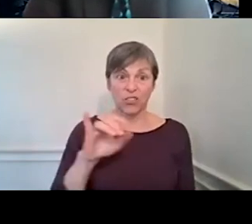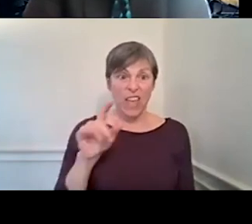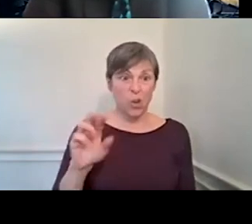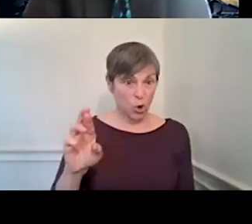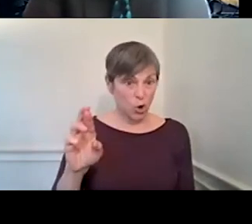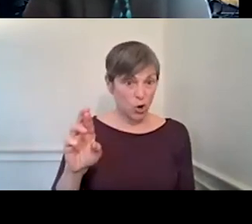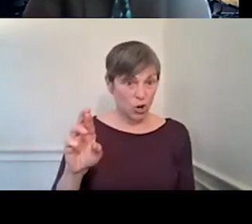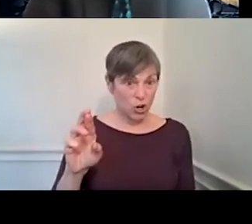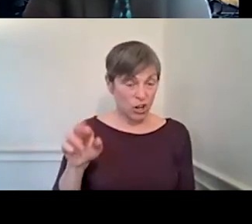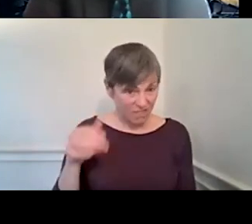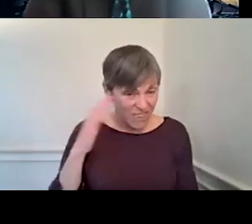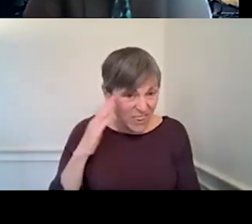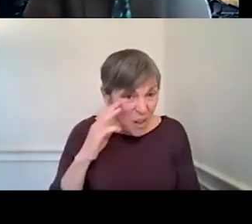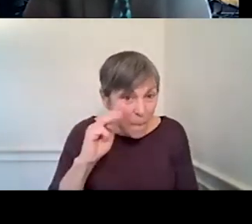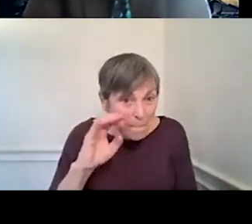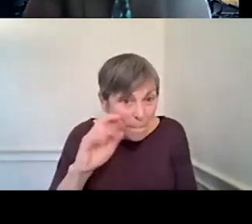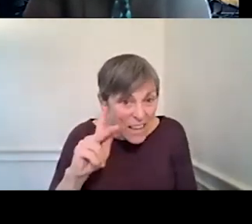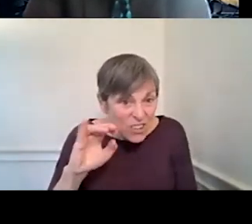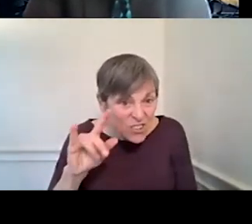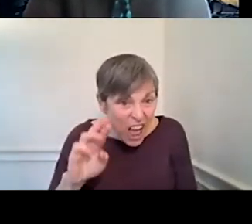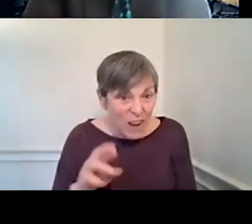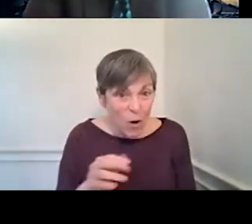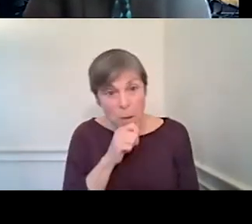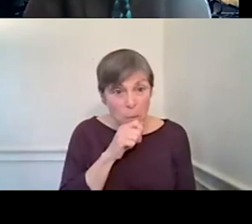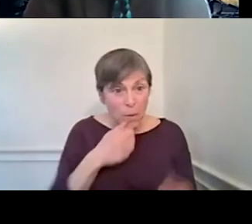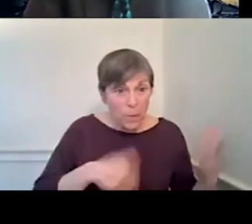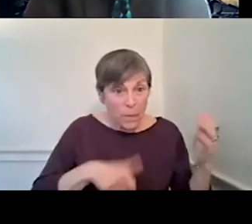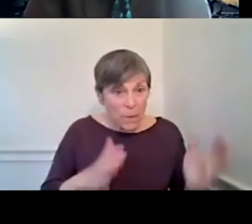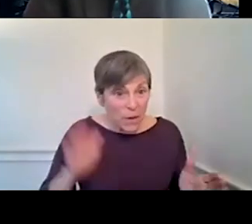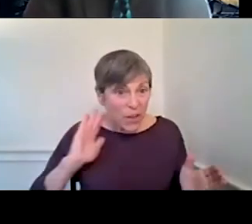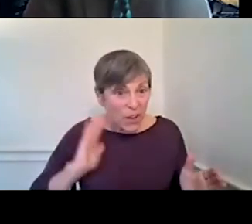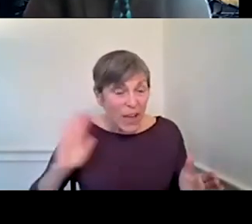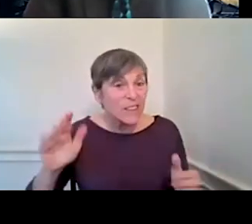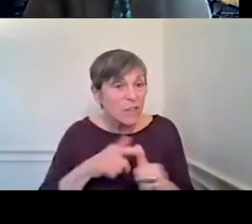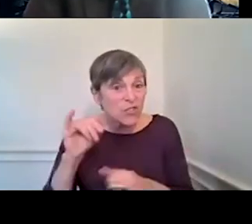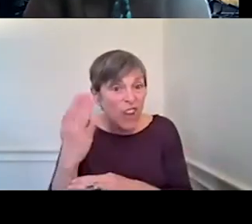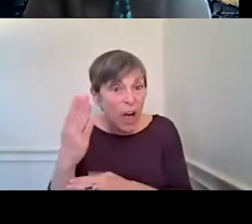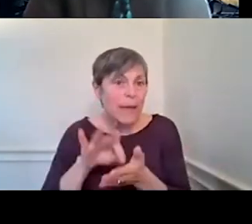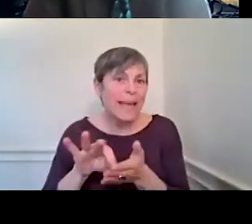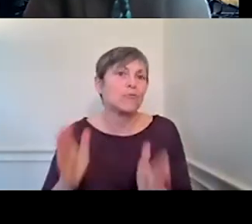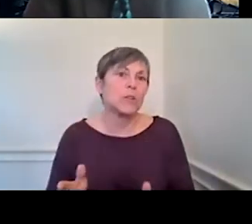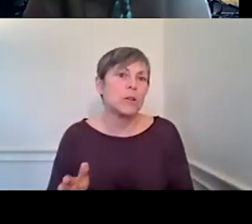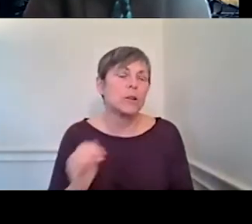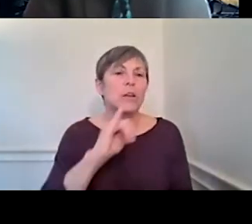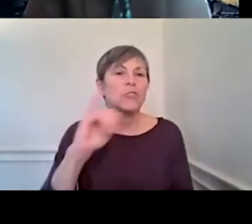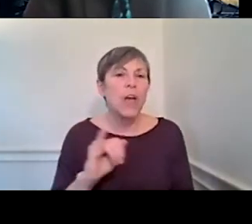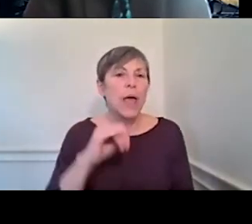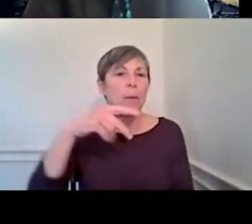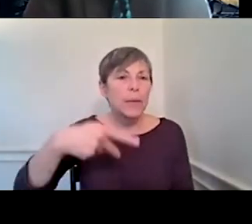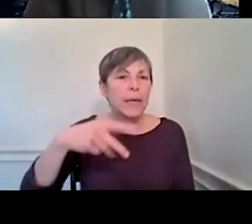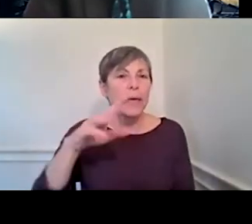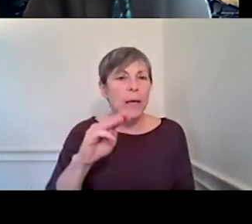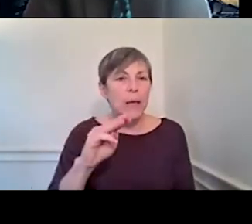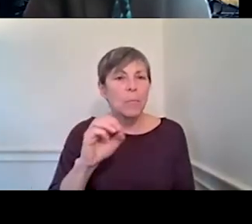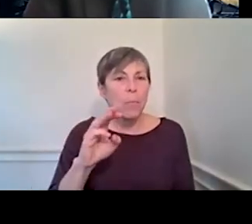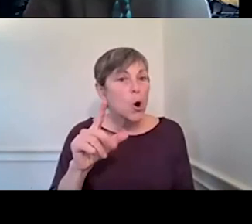who started out. I mean, he actually started out as an accountant. J.P. Morgan. And Gina, you mentioned Home